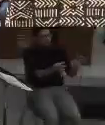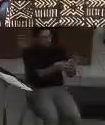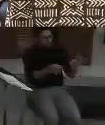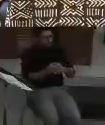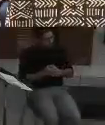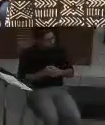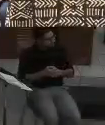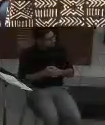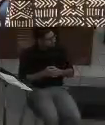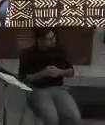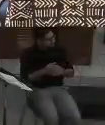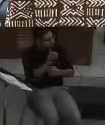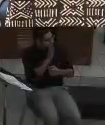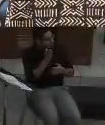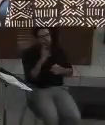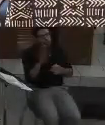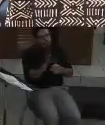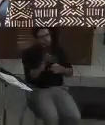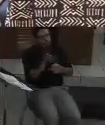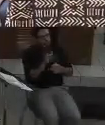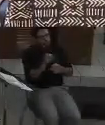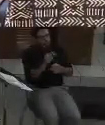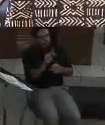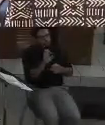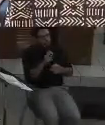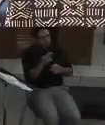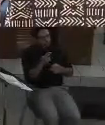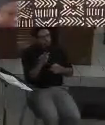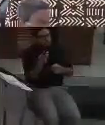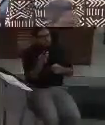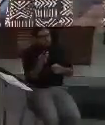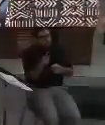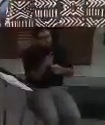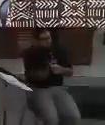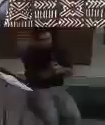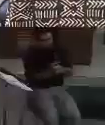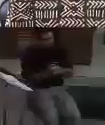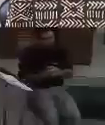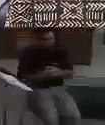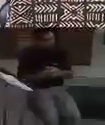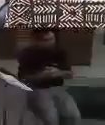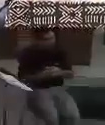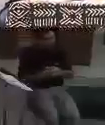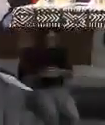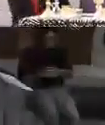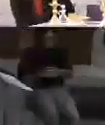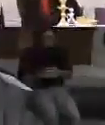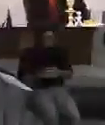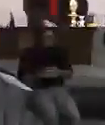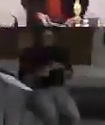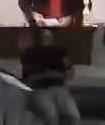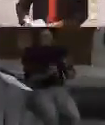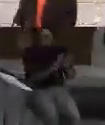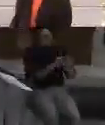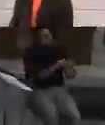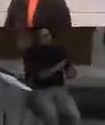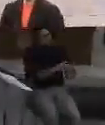by Ash Wednesday. Mark. Folder. Thank you. All right, our closing song is